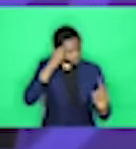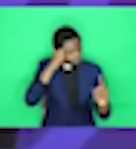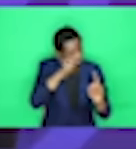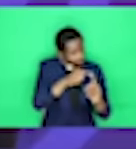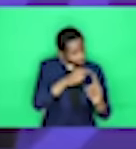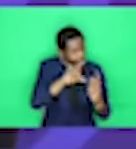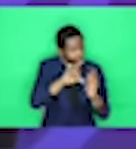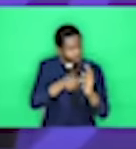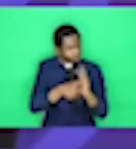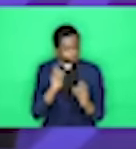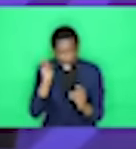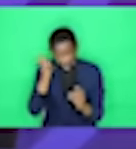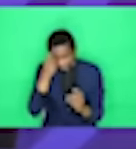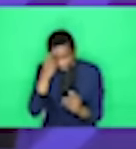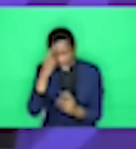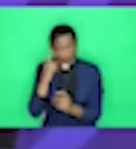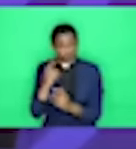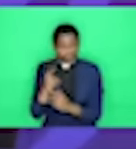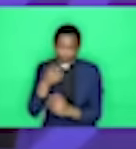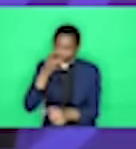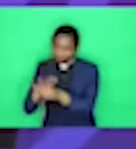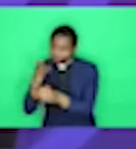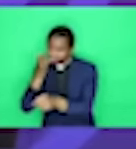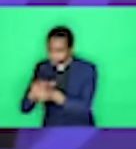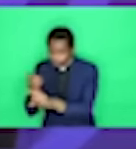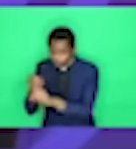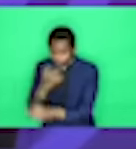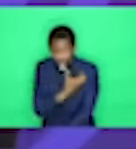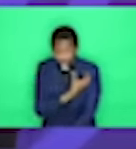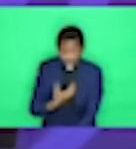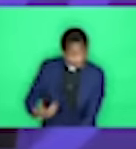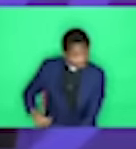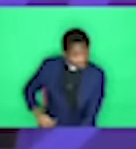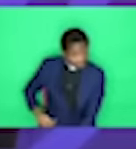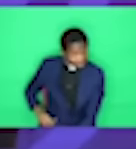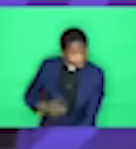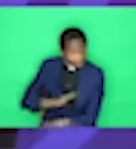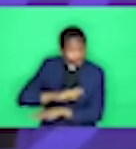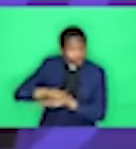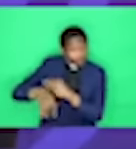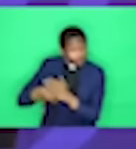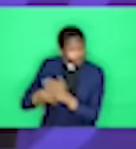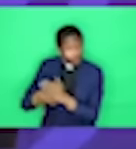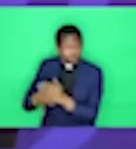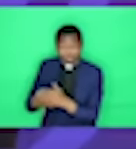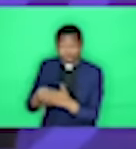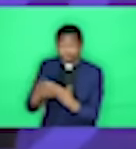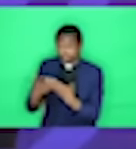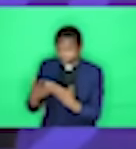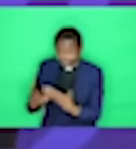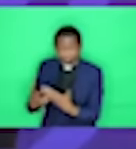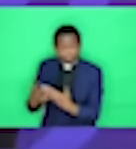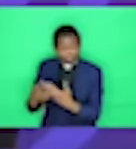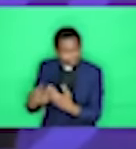manifestos and the manifestos from chiefs all address what they want our nation and our people